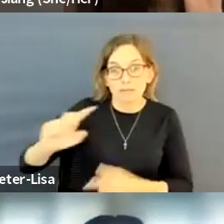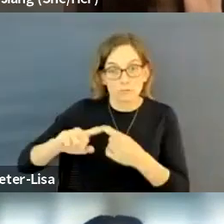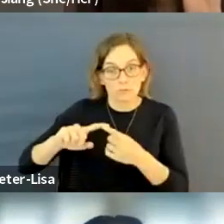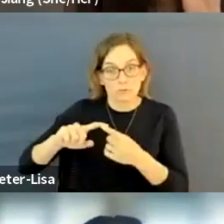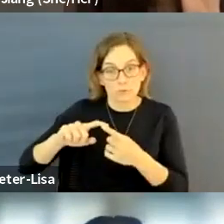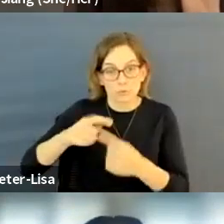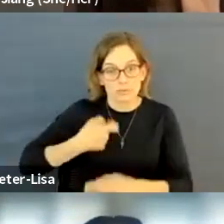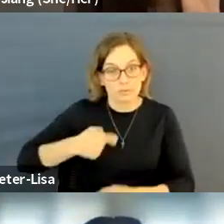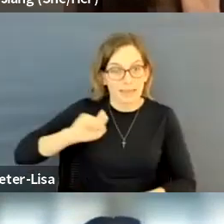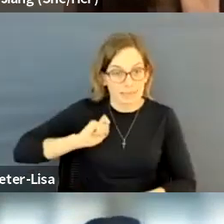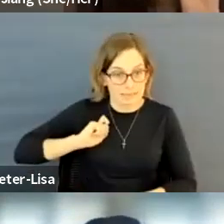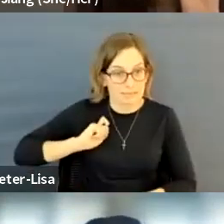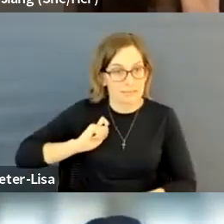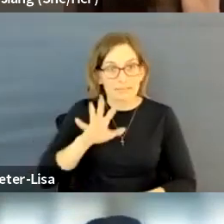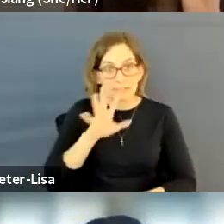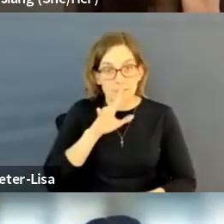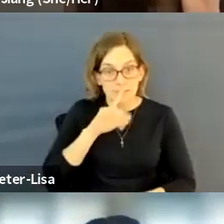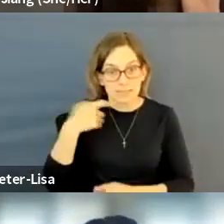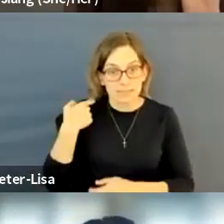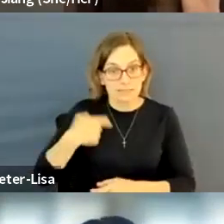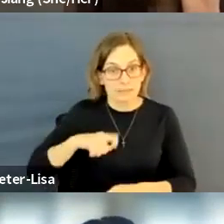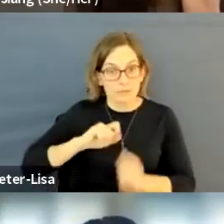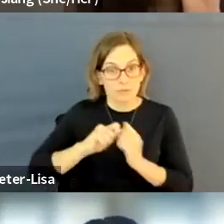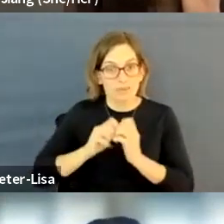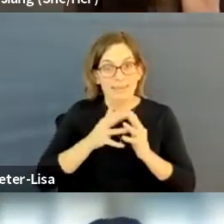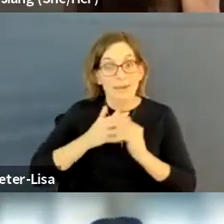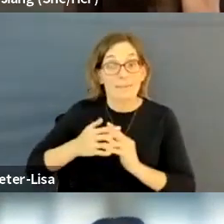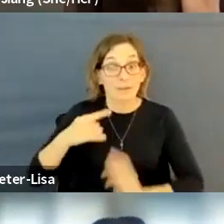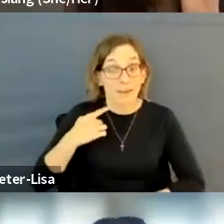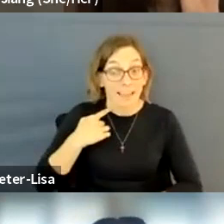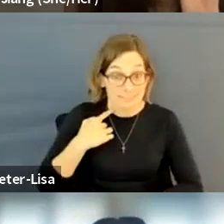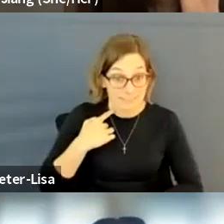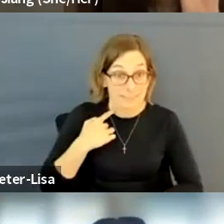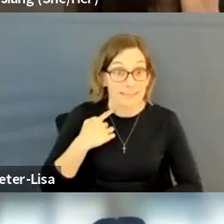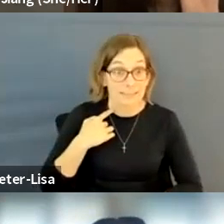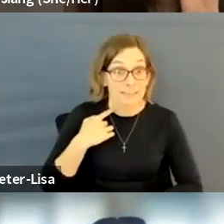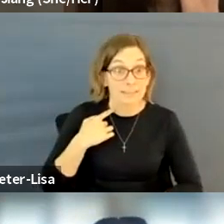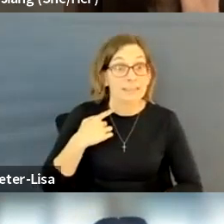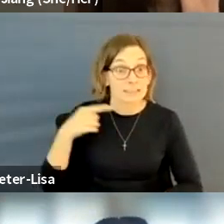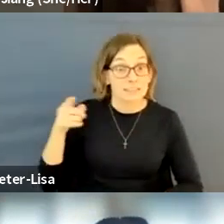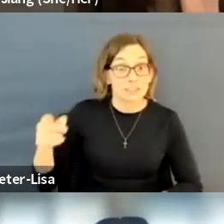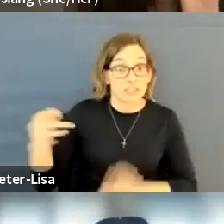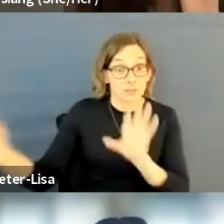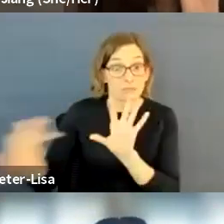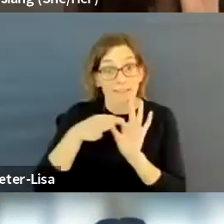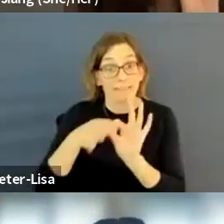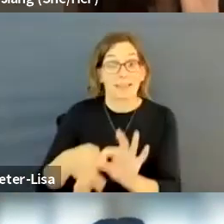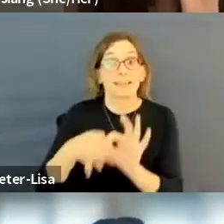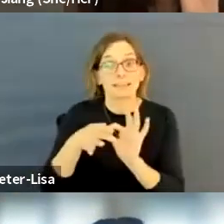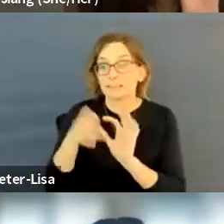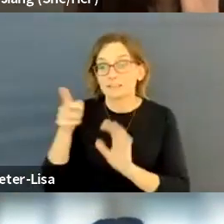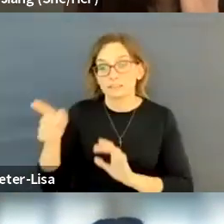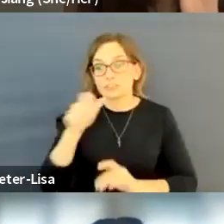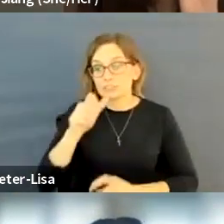and speaking Spanish with an American accent. And she was relating to us that she wasn't